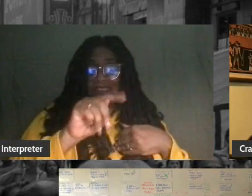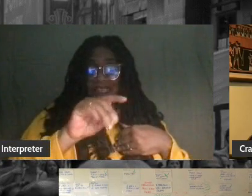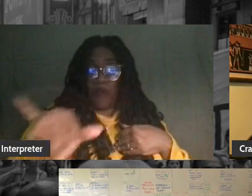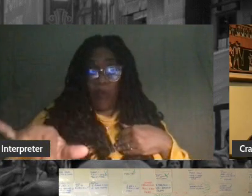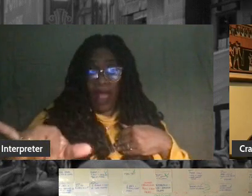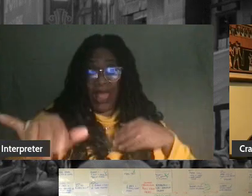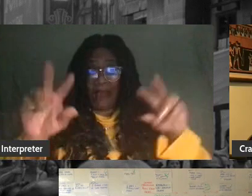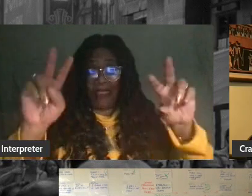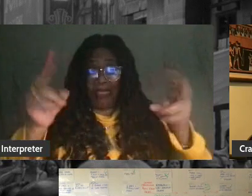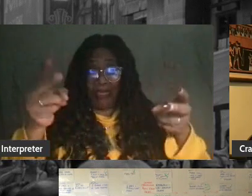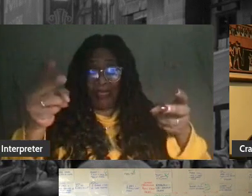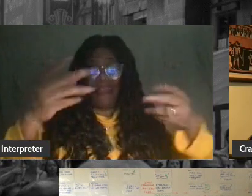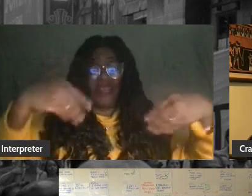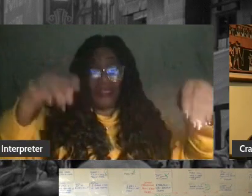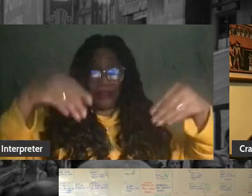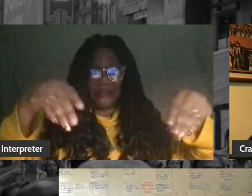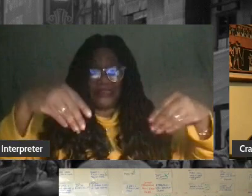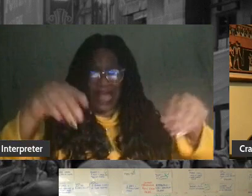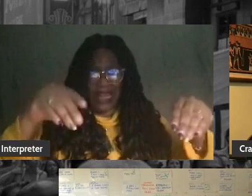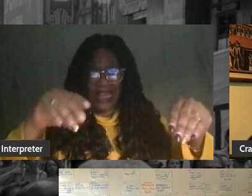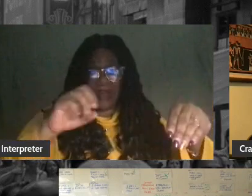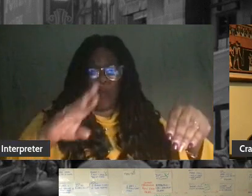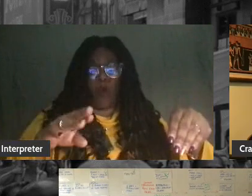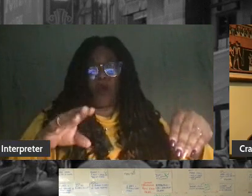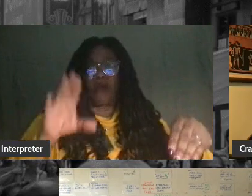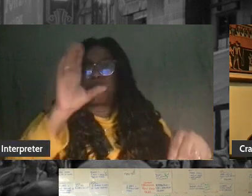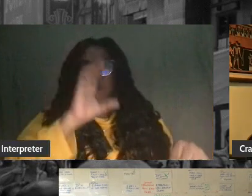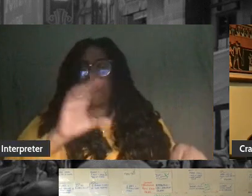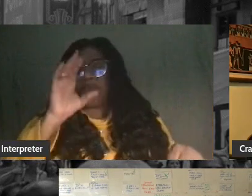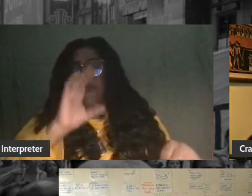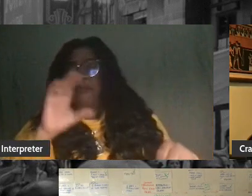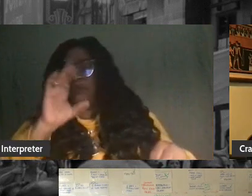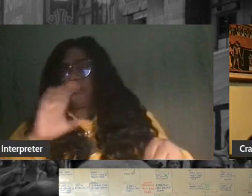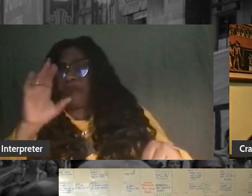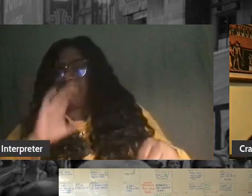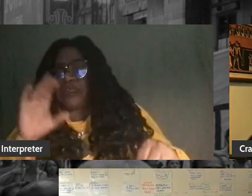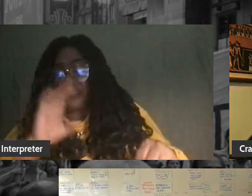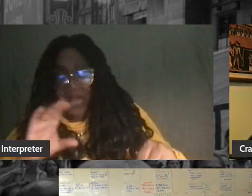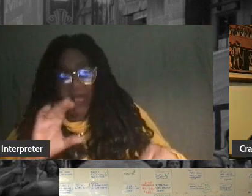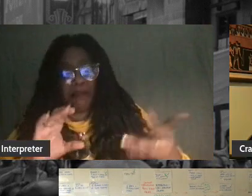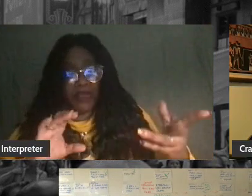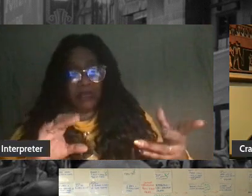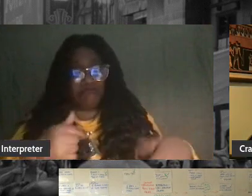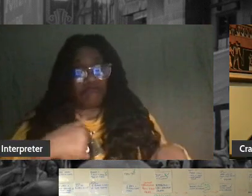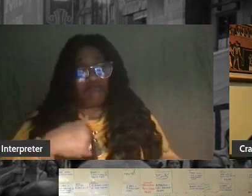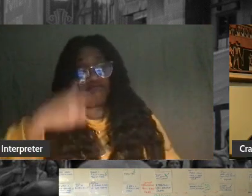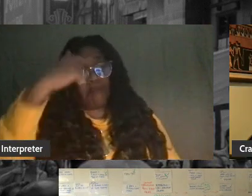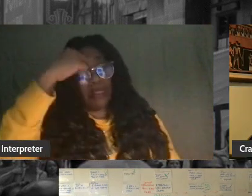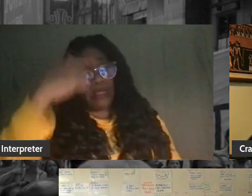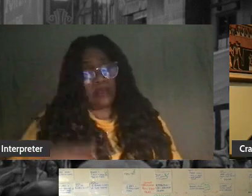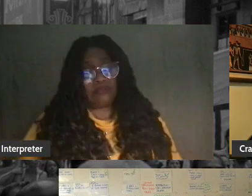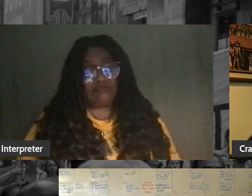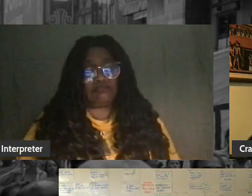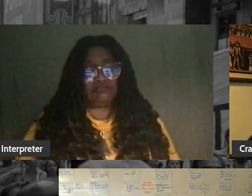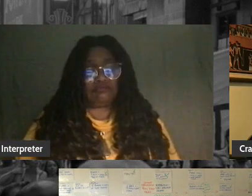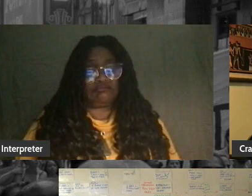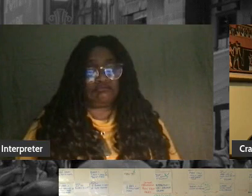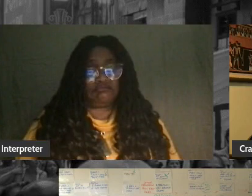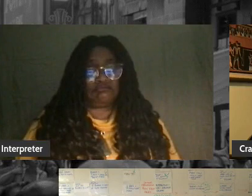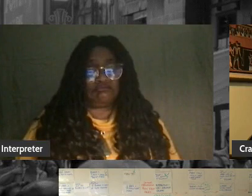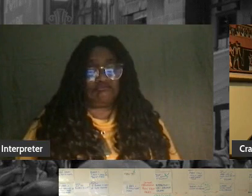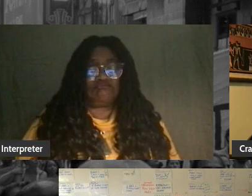selling or shopping, I think, you know, to get an